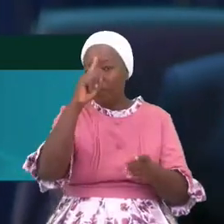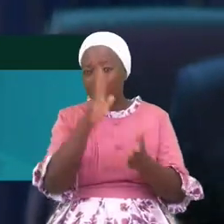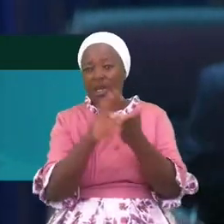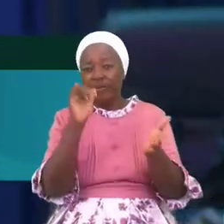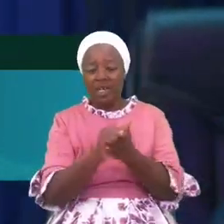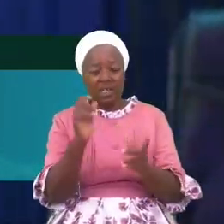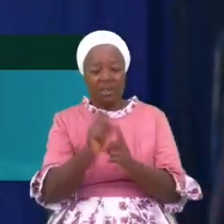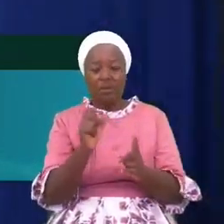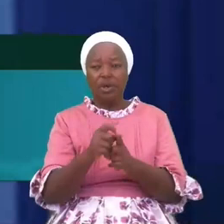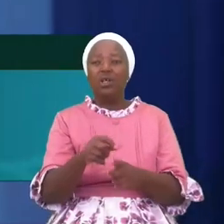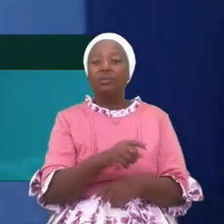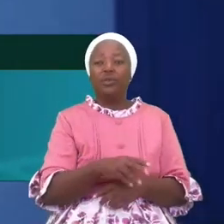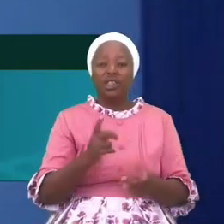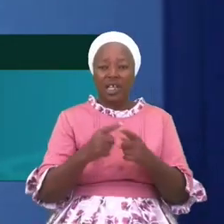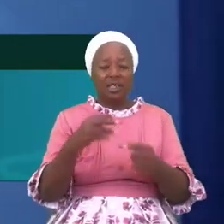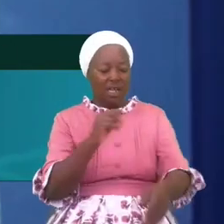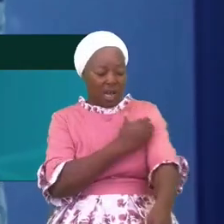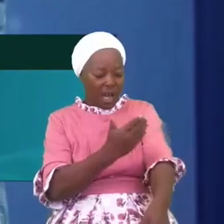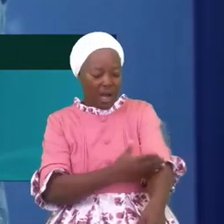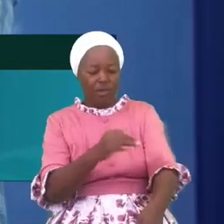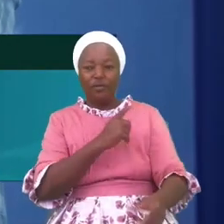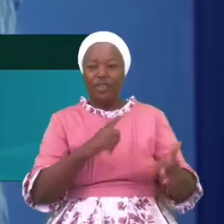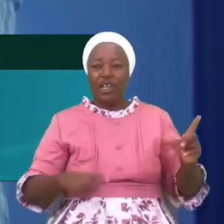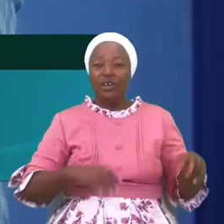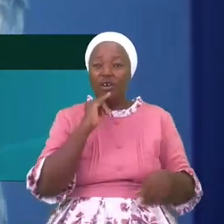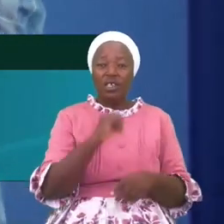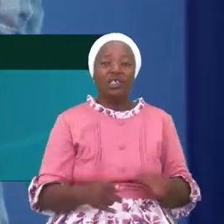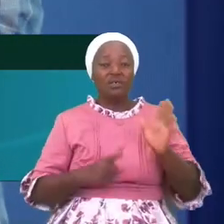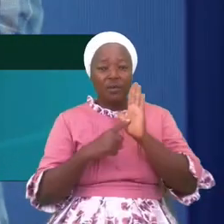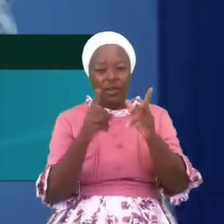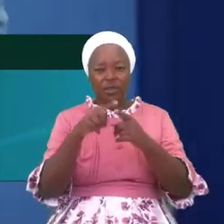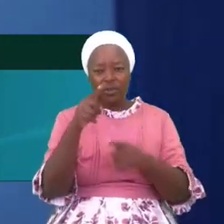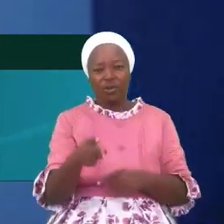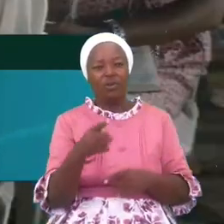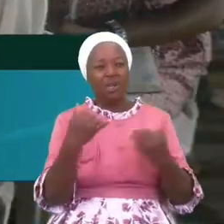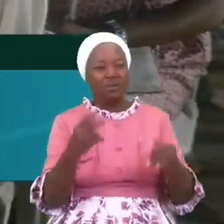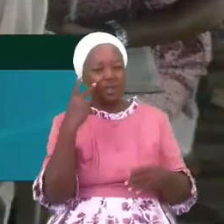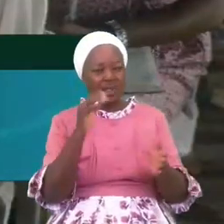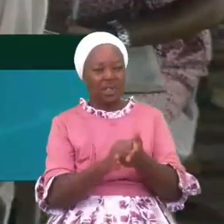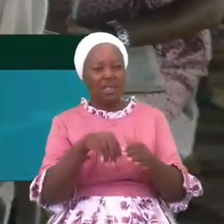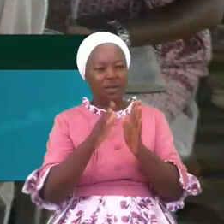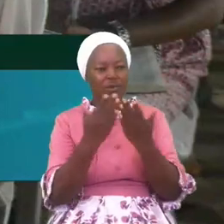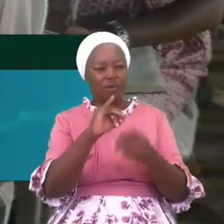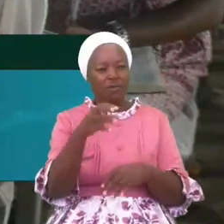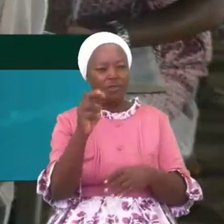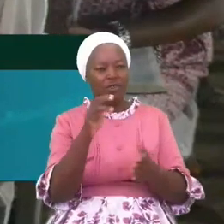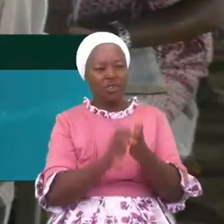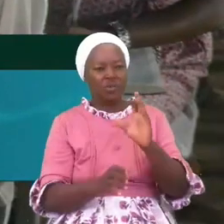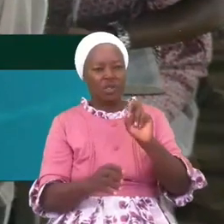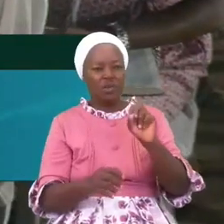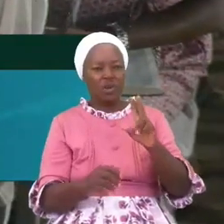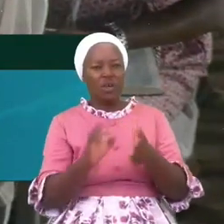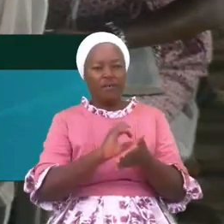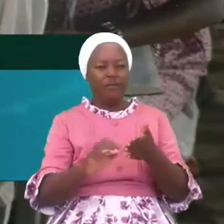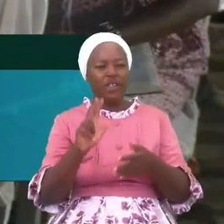is revealed unto you. Look at that in John chapter 12, verse 38, that the saying